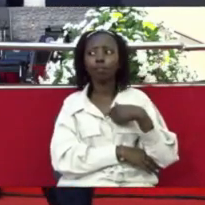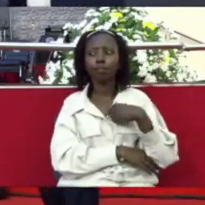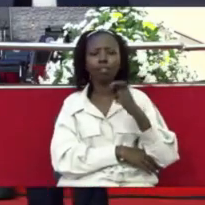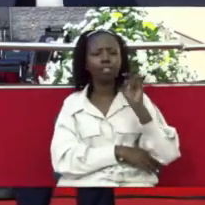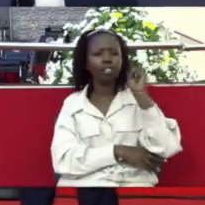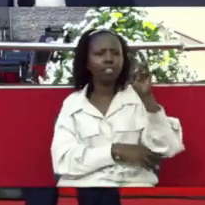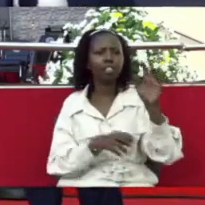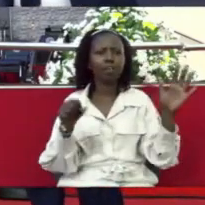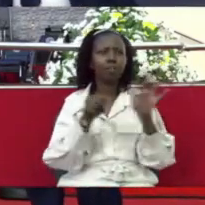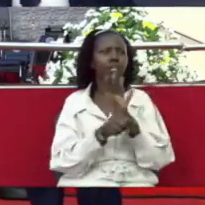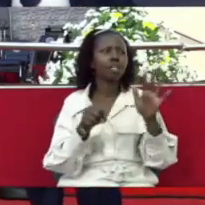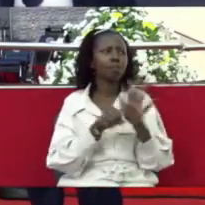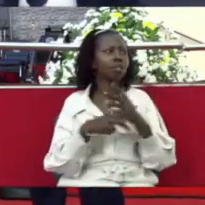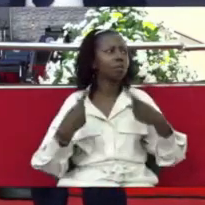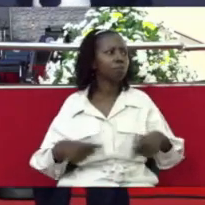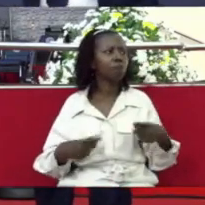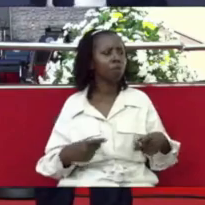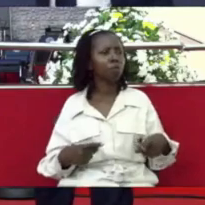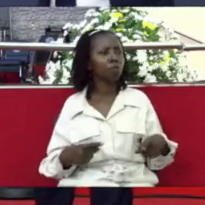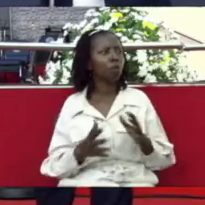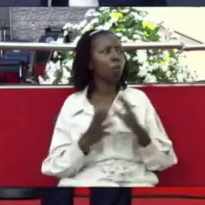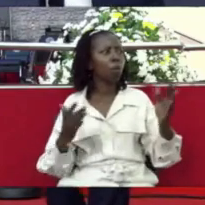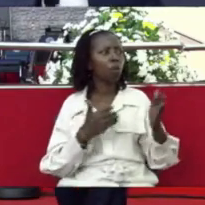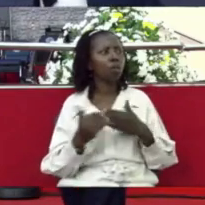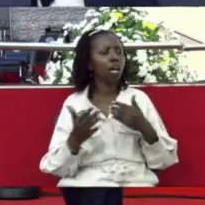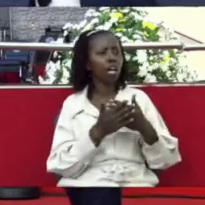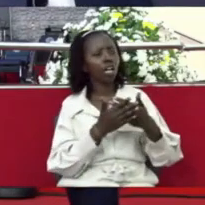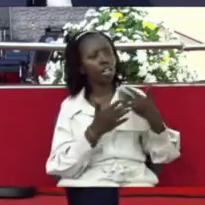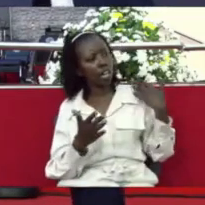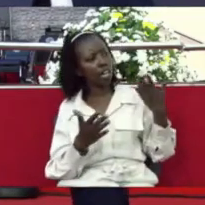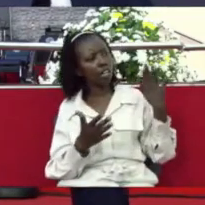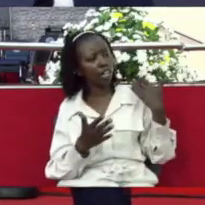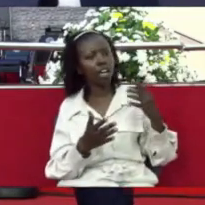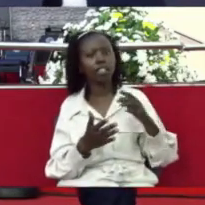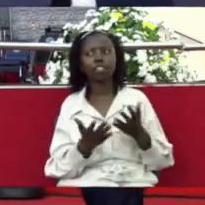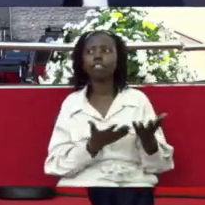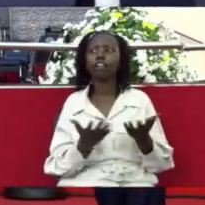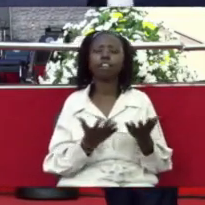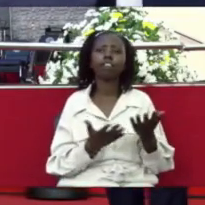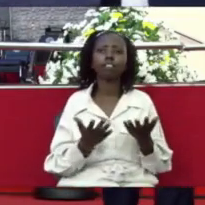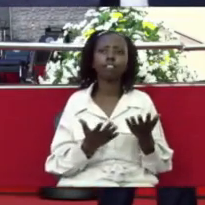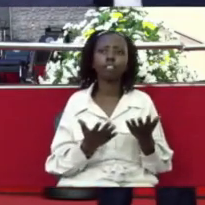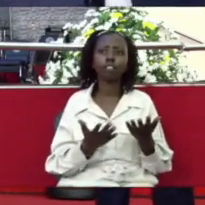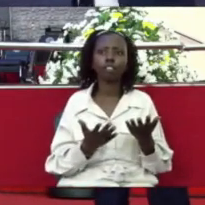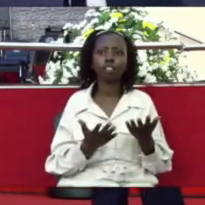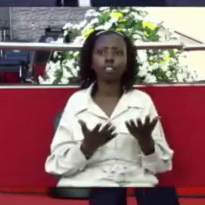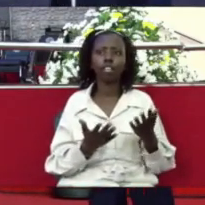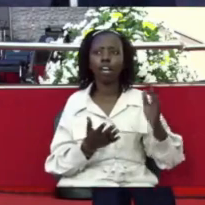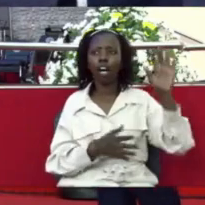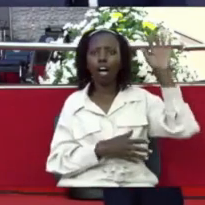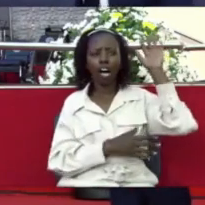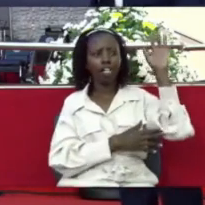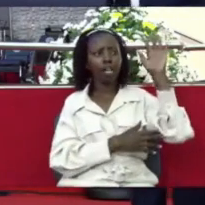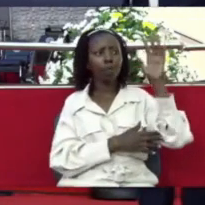saw Millicent in the last service. Naona wengi kuliko niliowaona katika ibada iliyopita. Just keep your hand up. We're getting